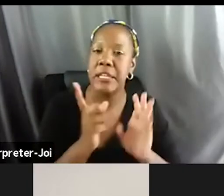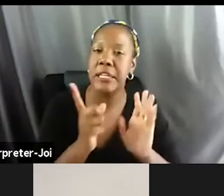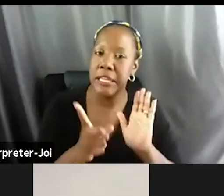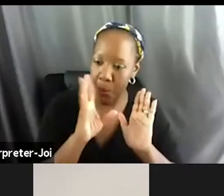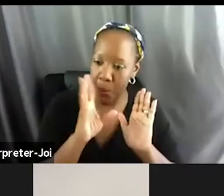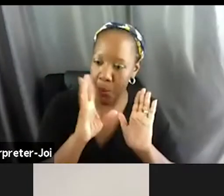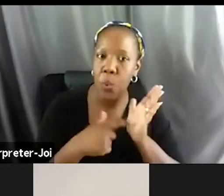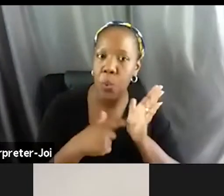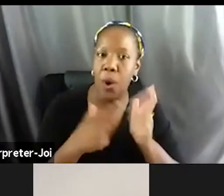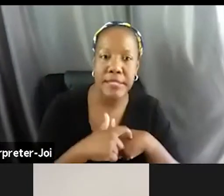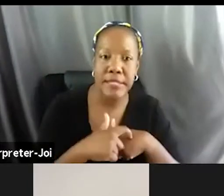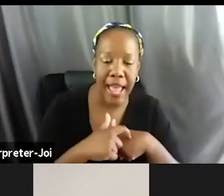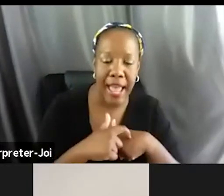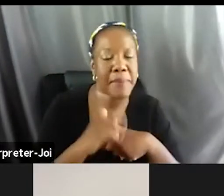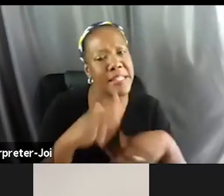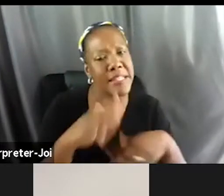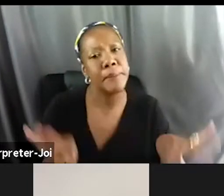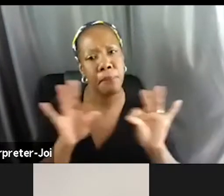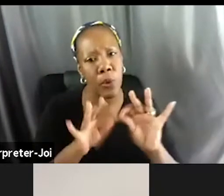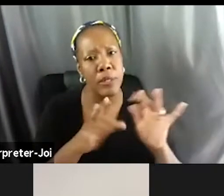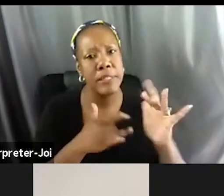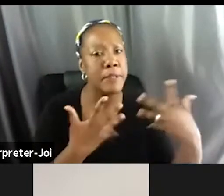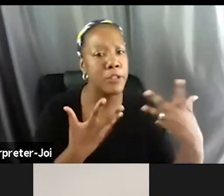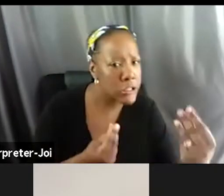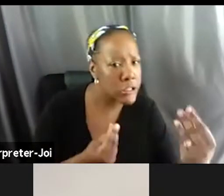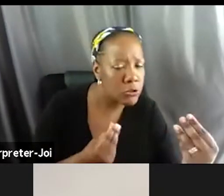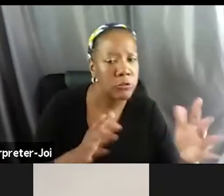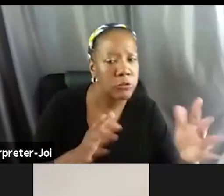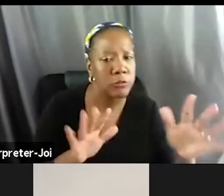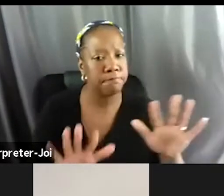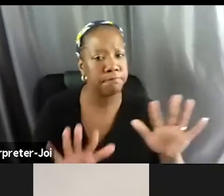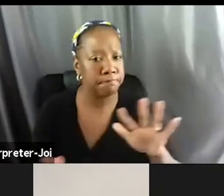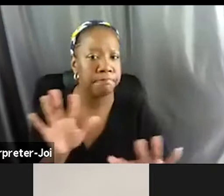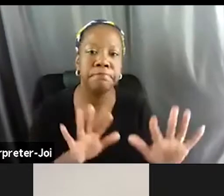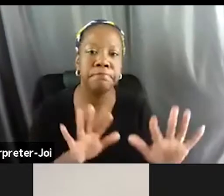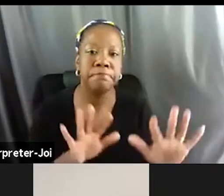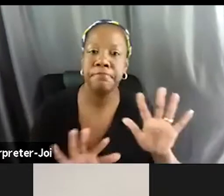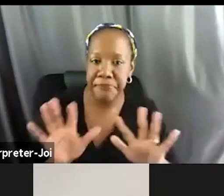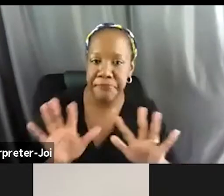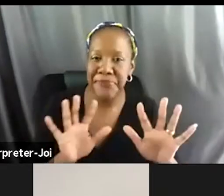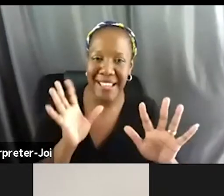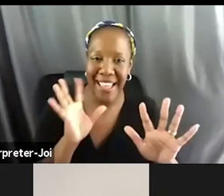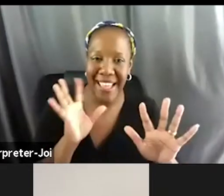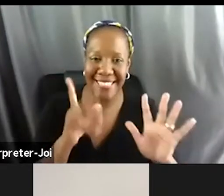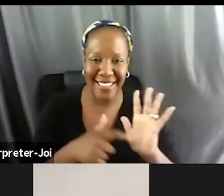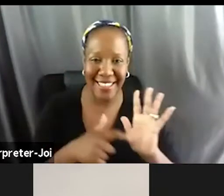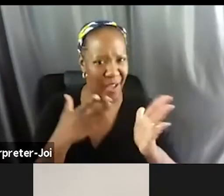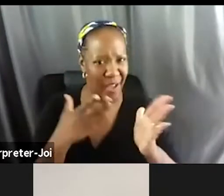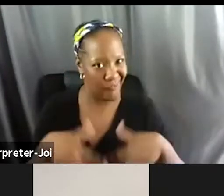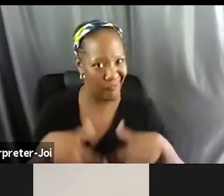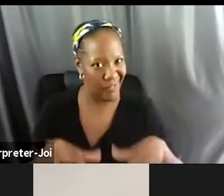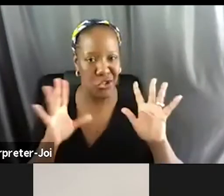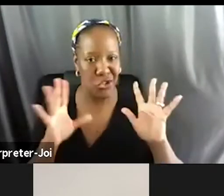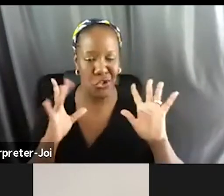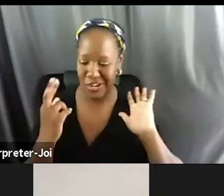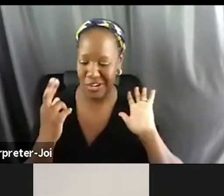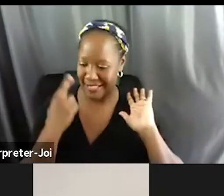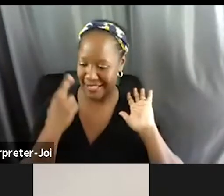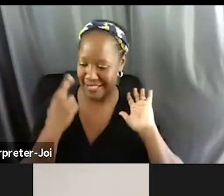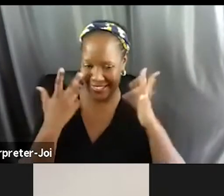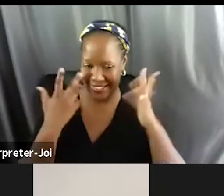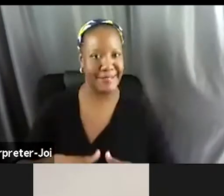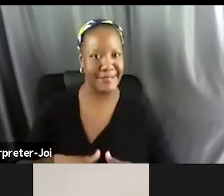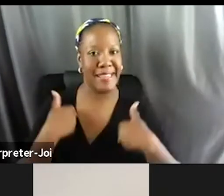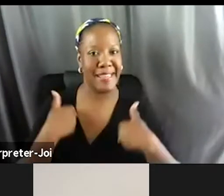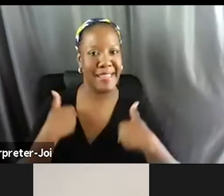and it's important to be gentle with yourself, but that you do come out on the other side, that there's this recognition that this is me and I'm